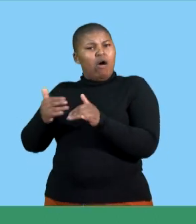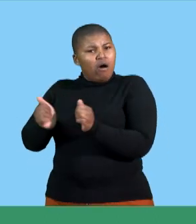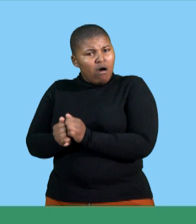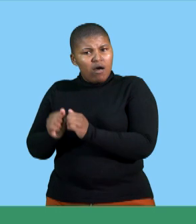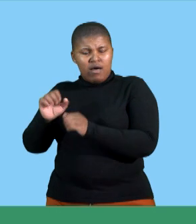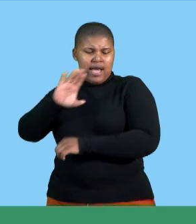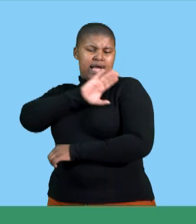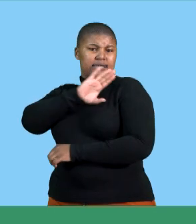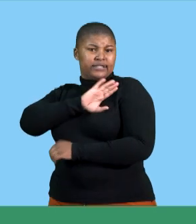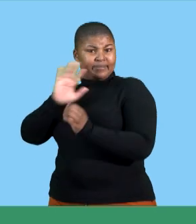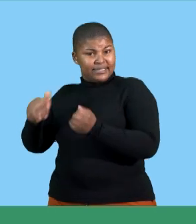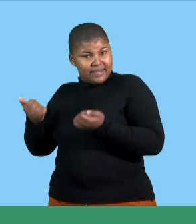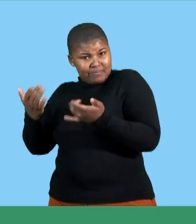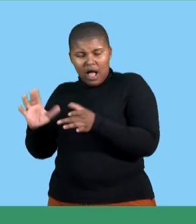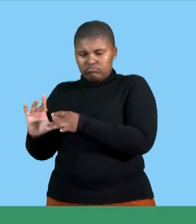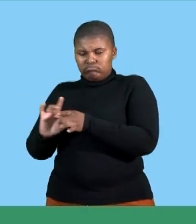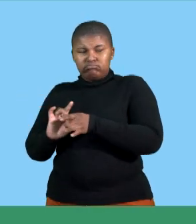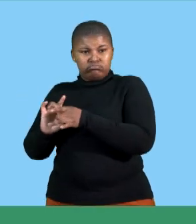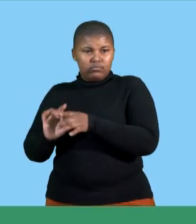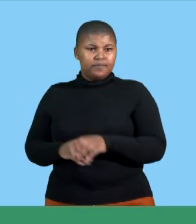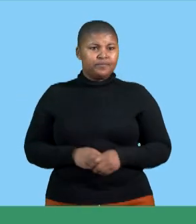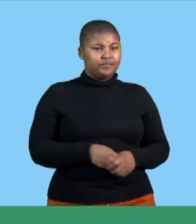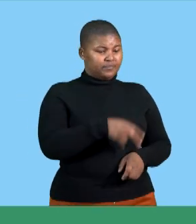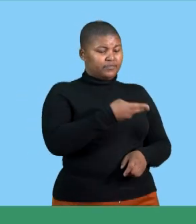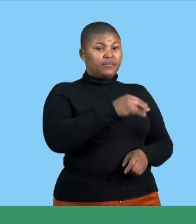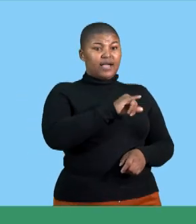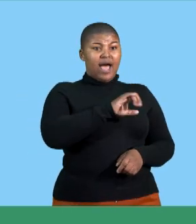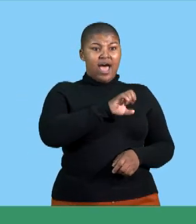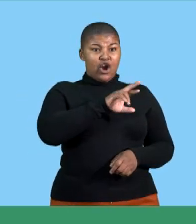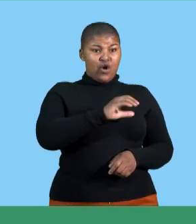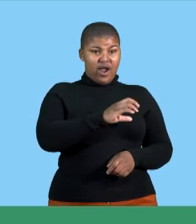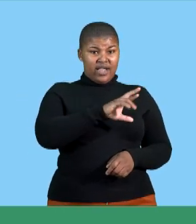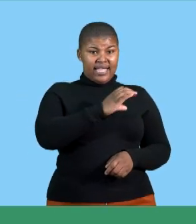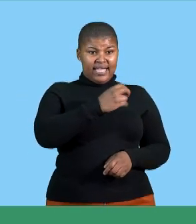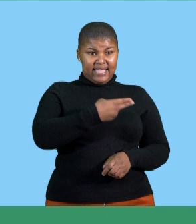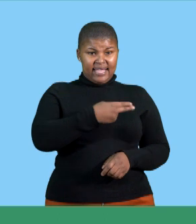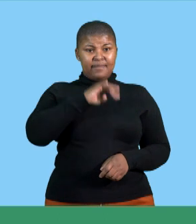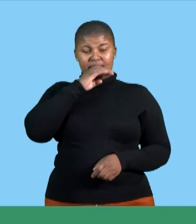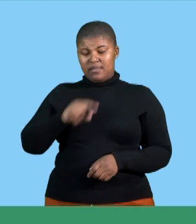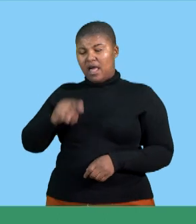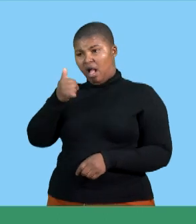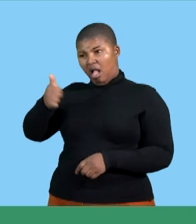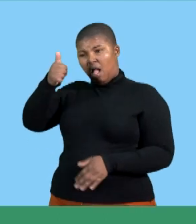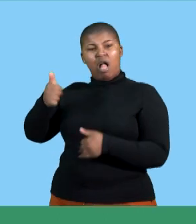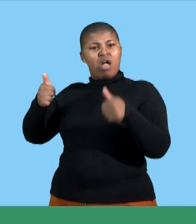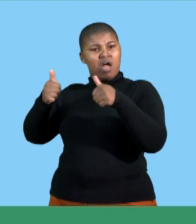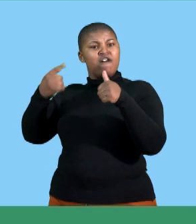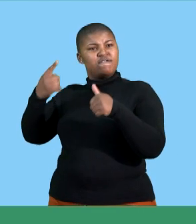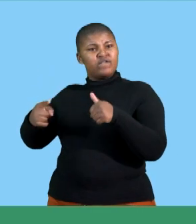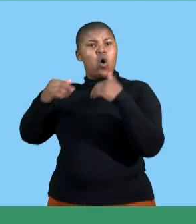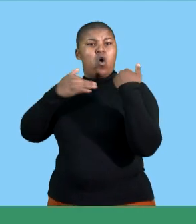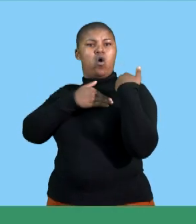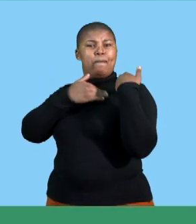and suppliers. We have hierarchy, a ranking of people by position and levels of authority in the